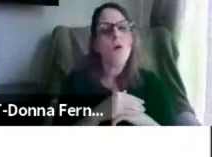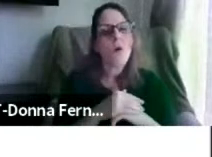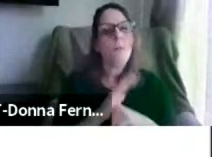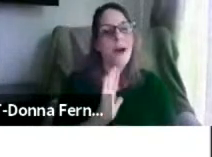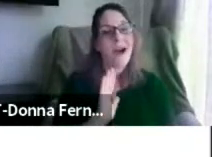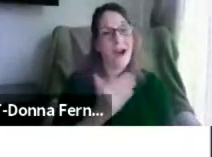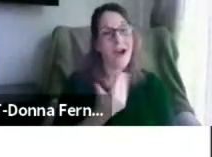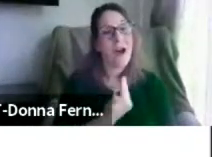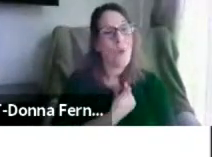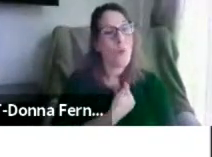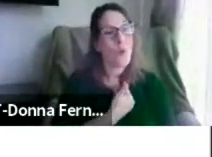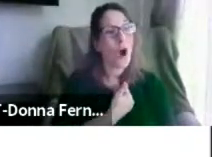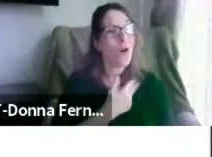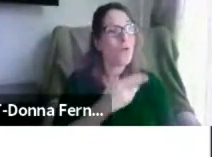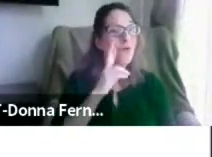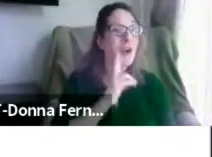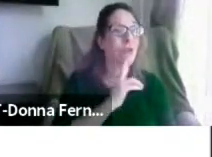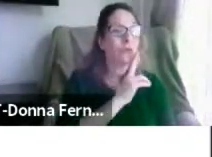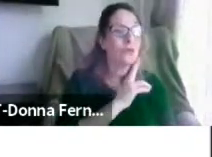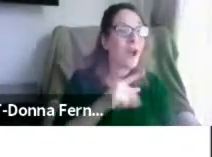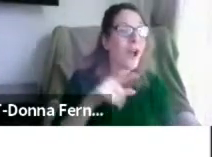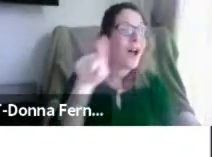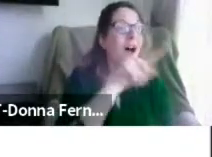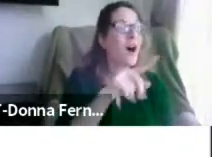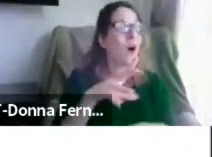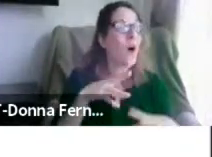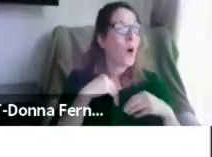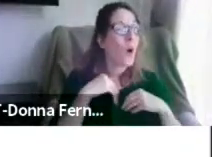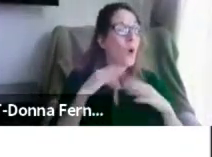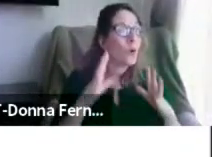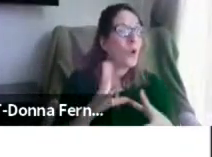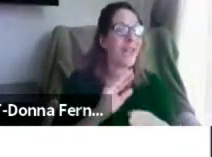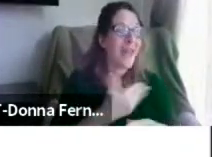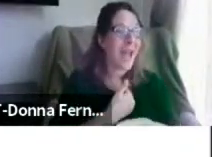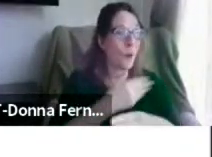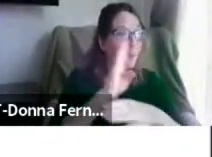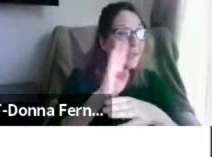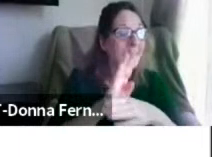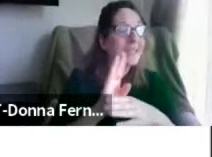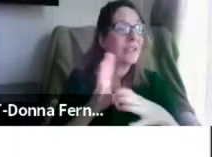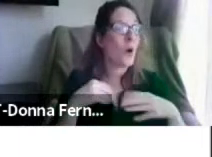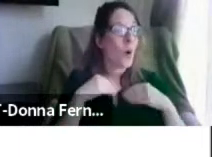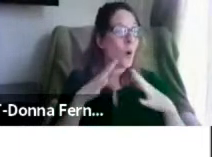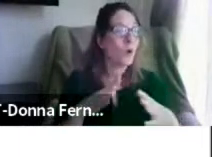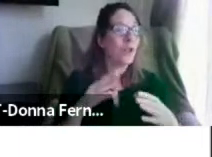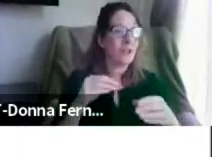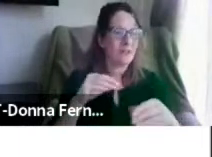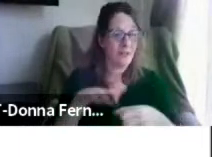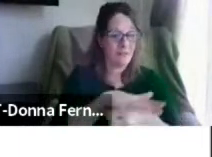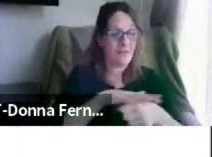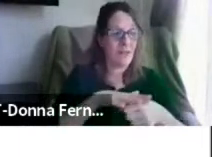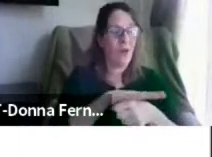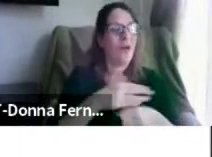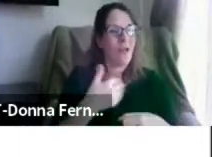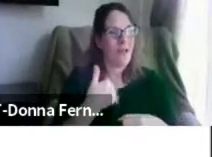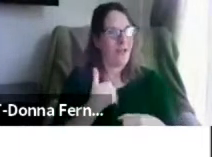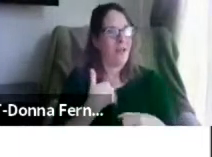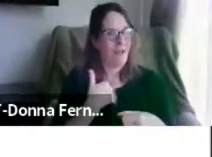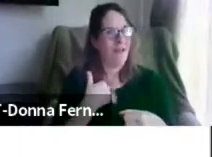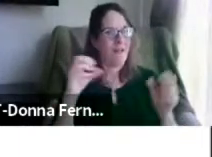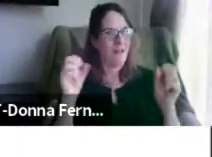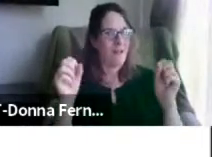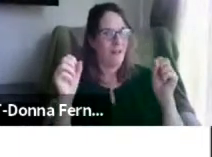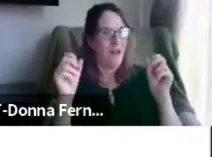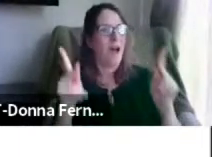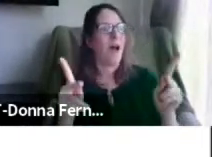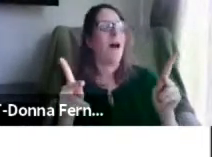our restaurant owners and our business owners within our local community here have a chance